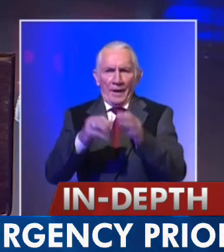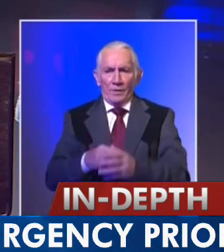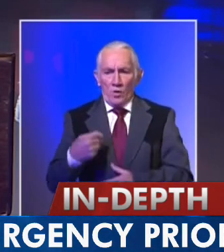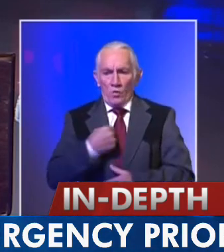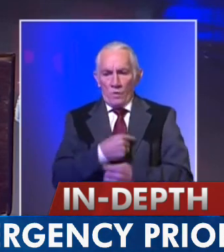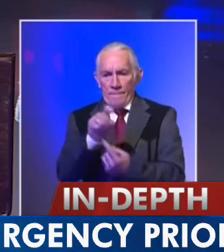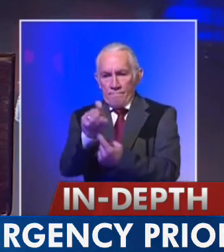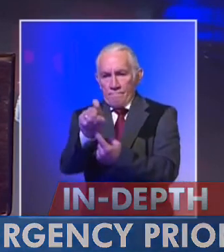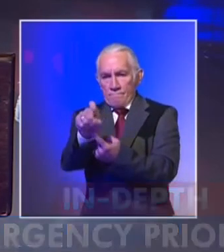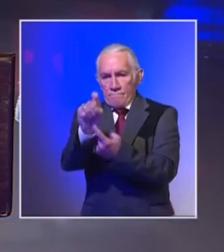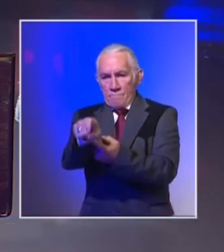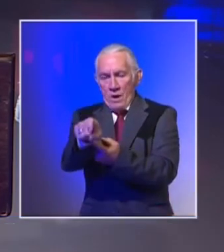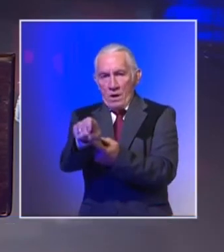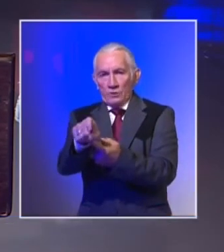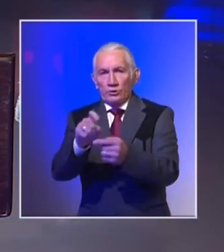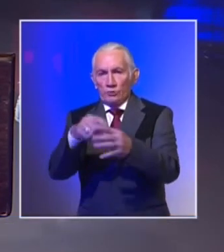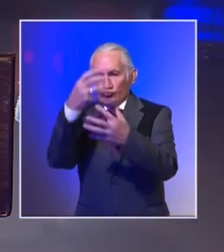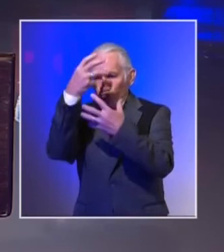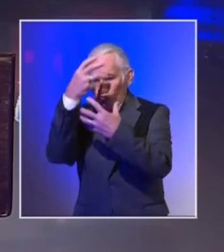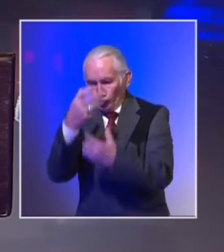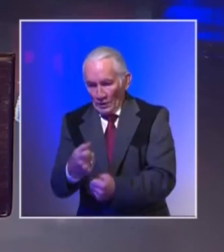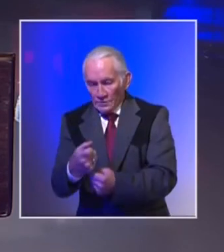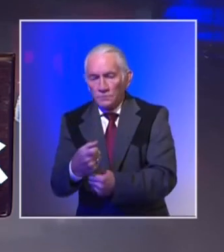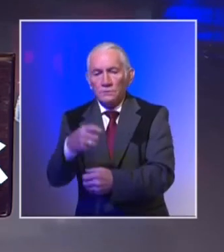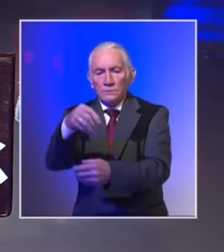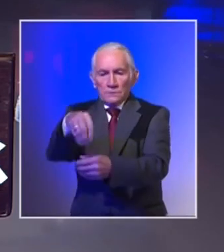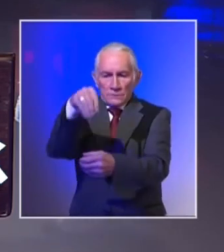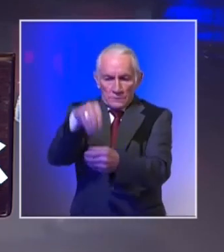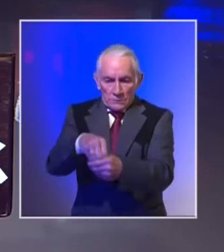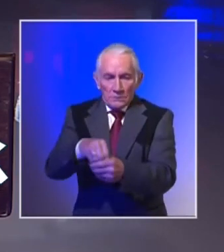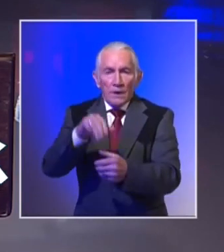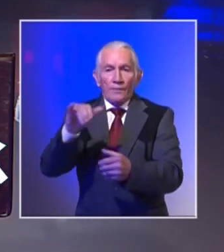gap. You can see the governor's full address on our